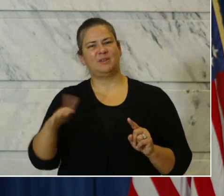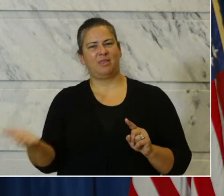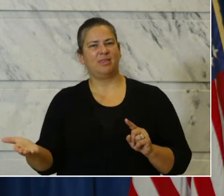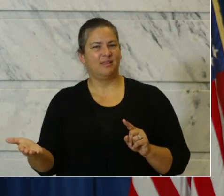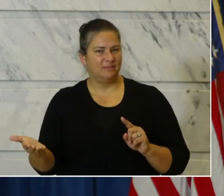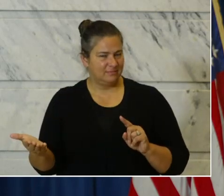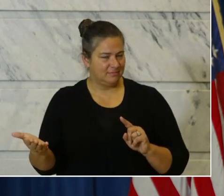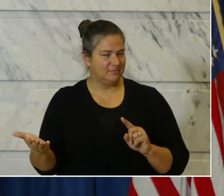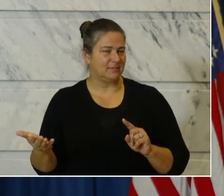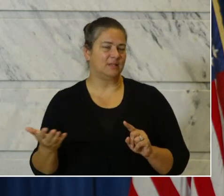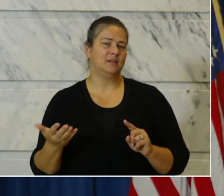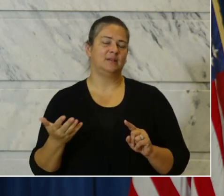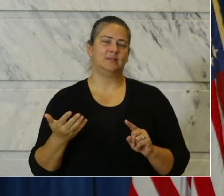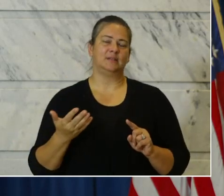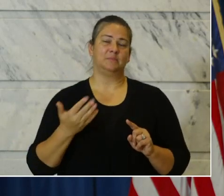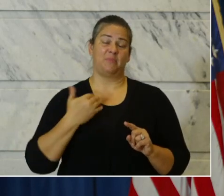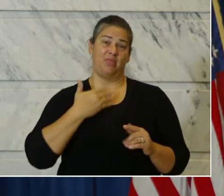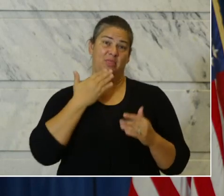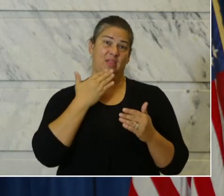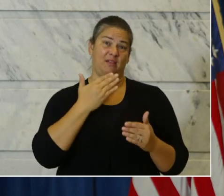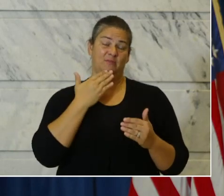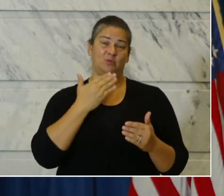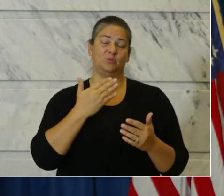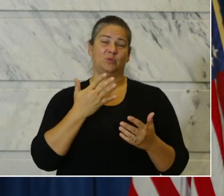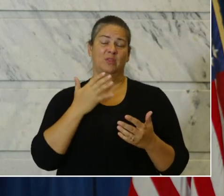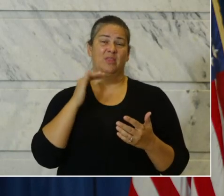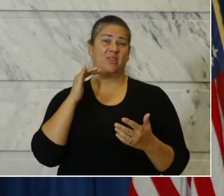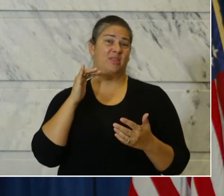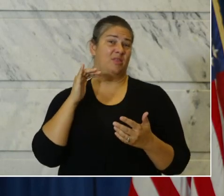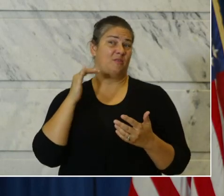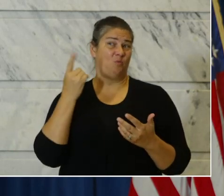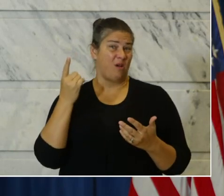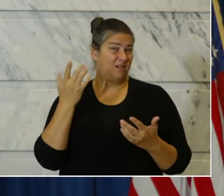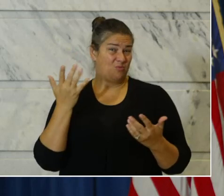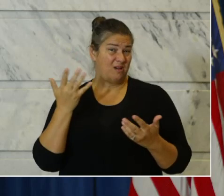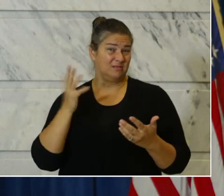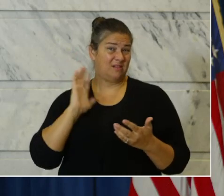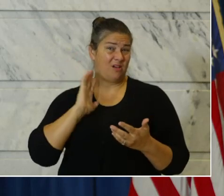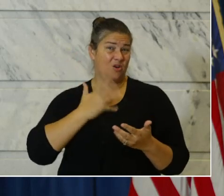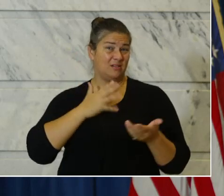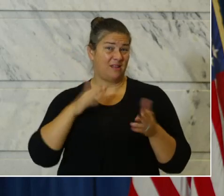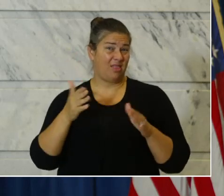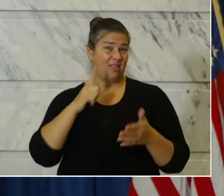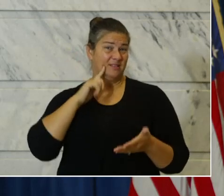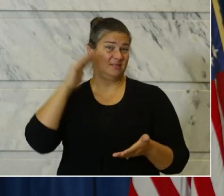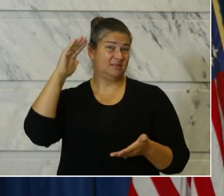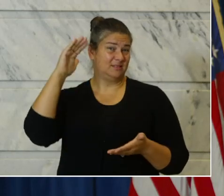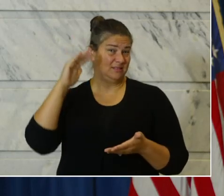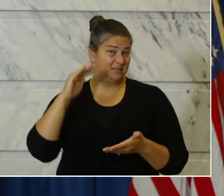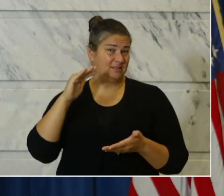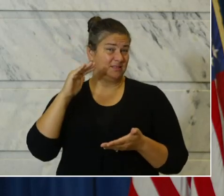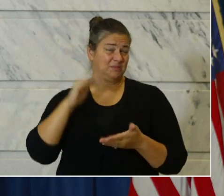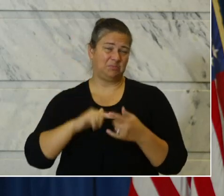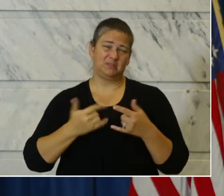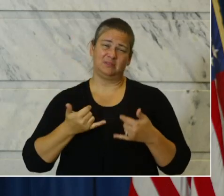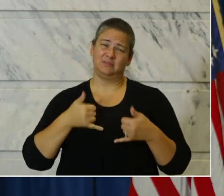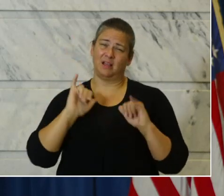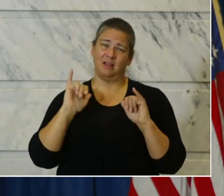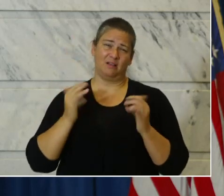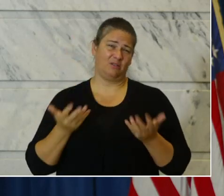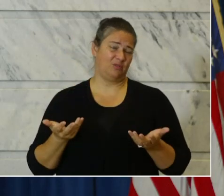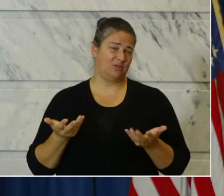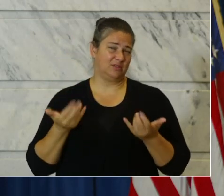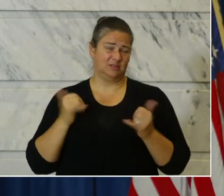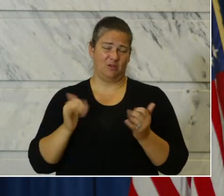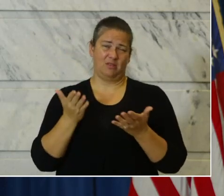Thankfully, our mortality rate continues to creep down, but still, the higher the volume of the